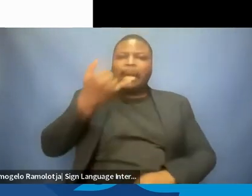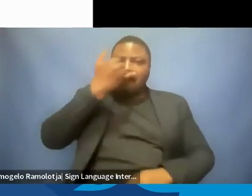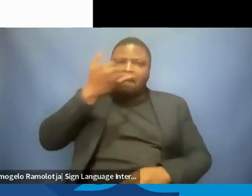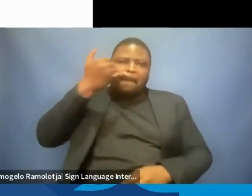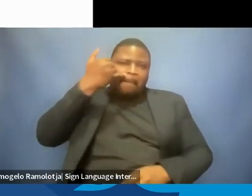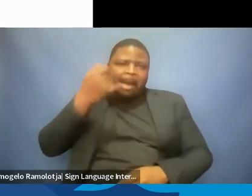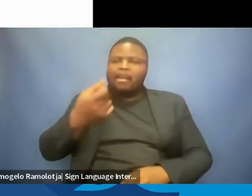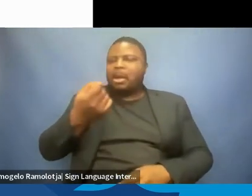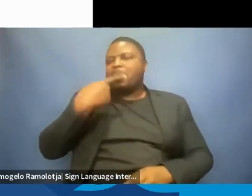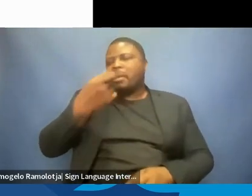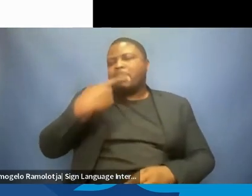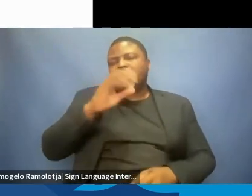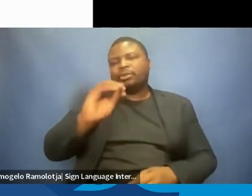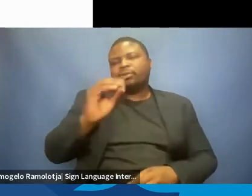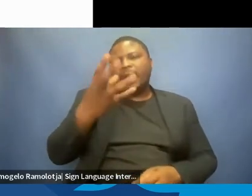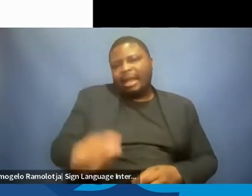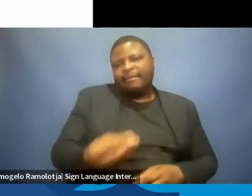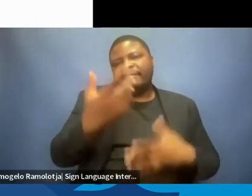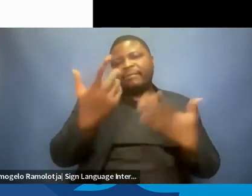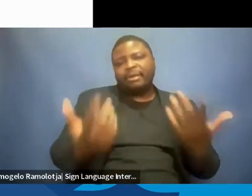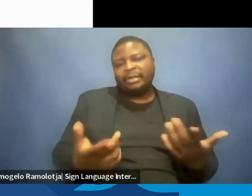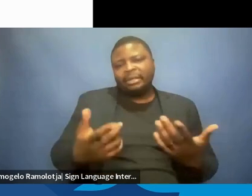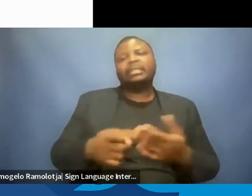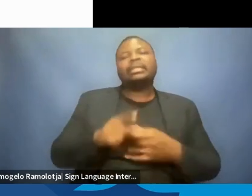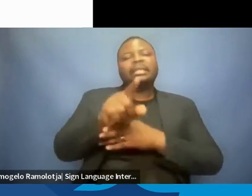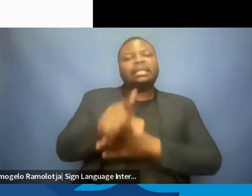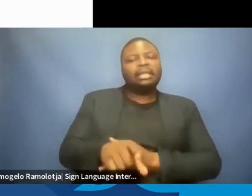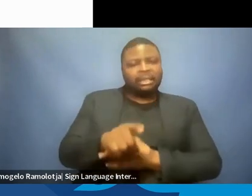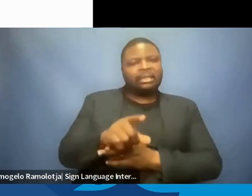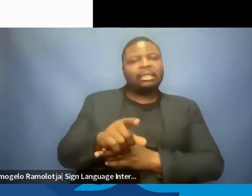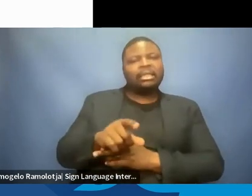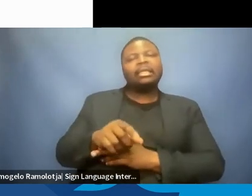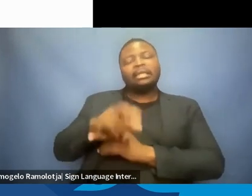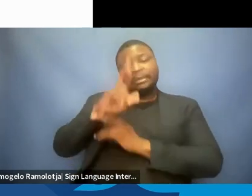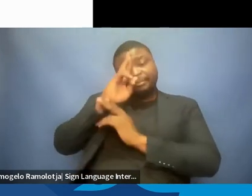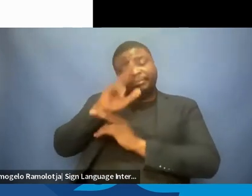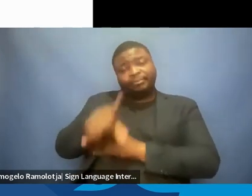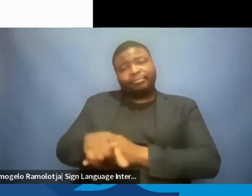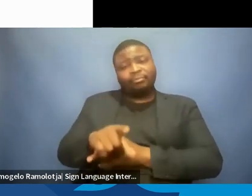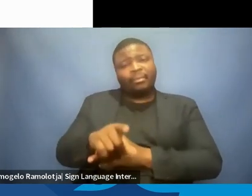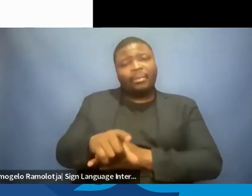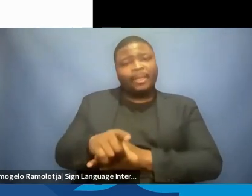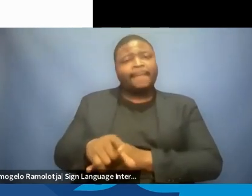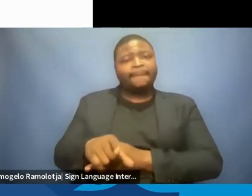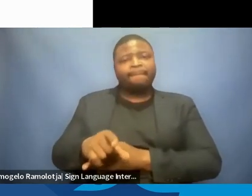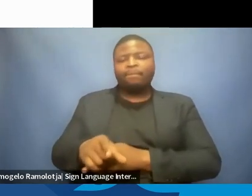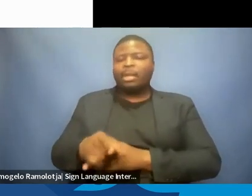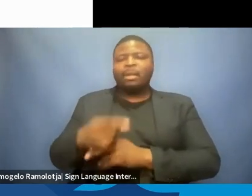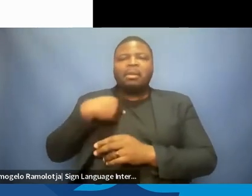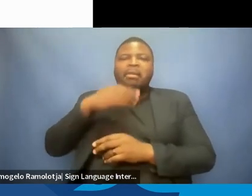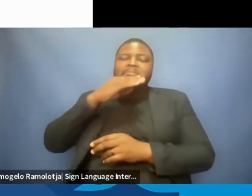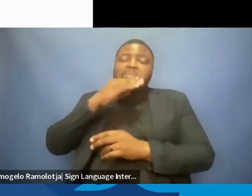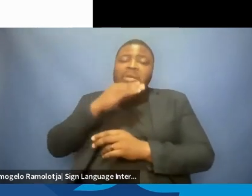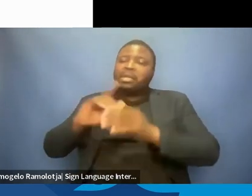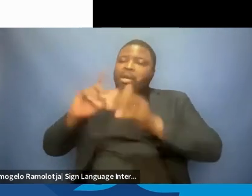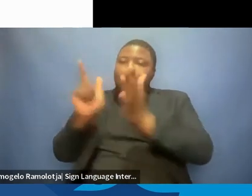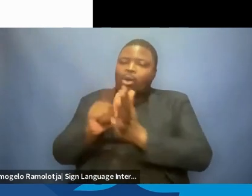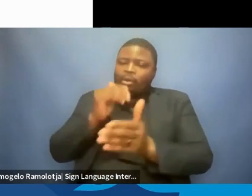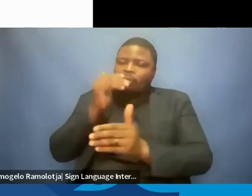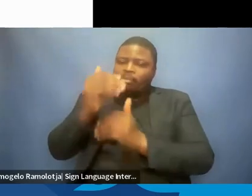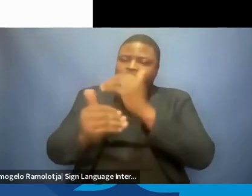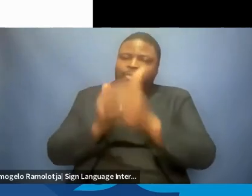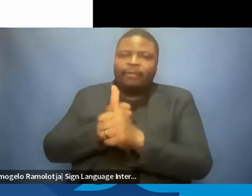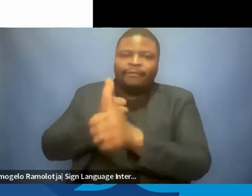implement best practice standards as well. I mentioned street medicine, and I know that there are a lot